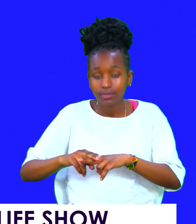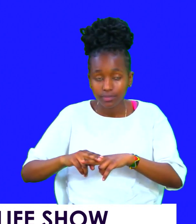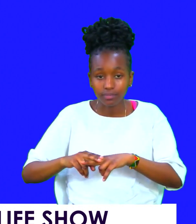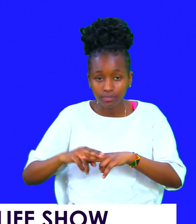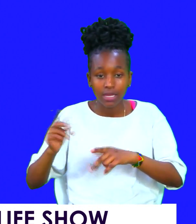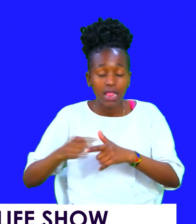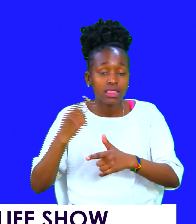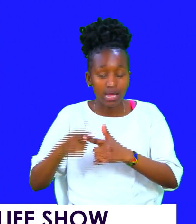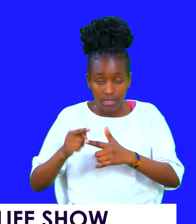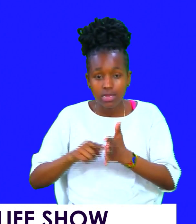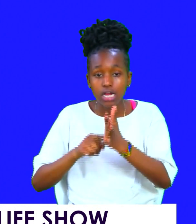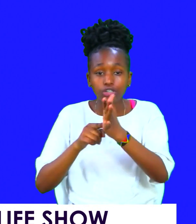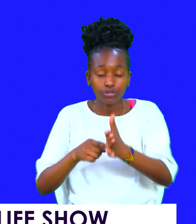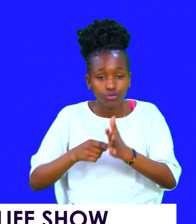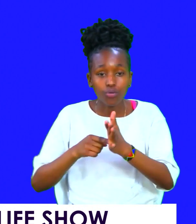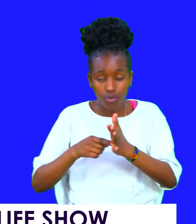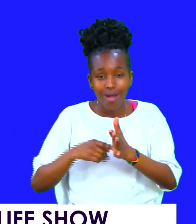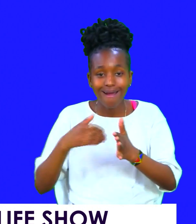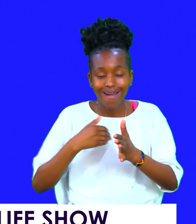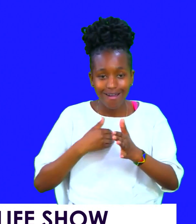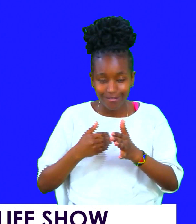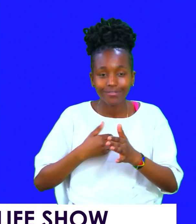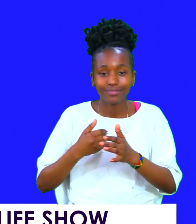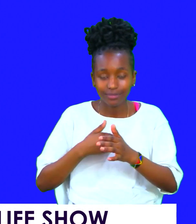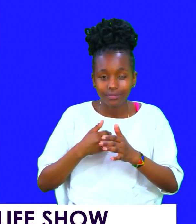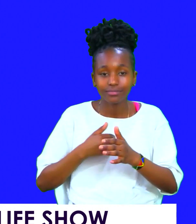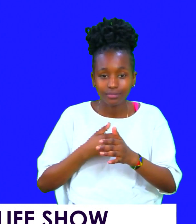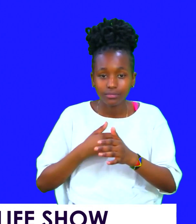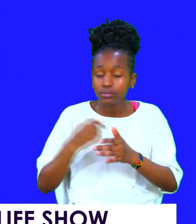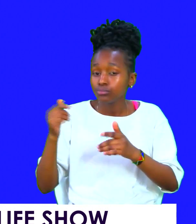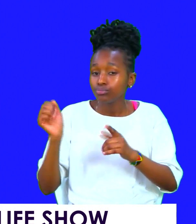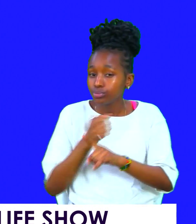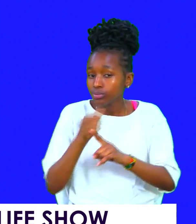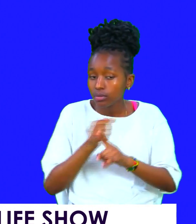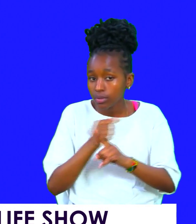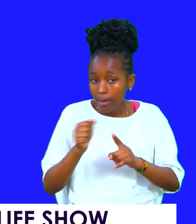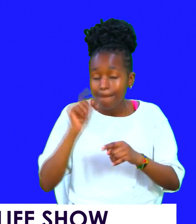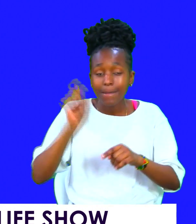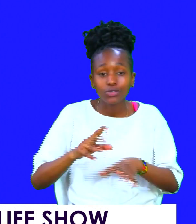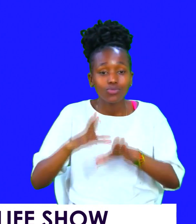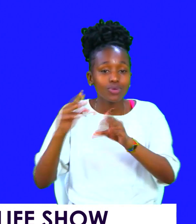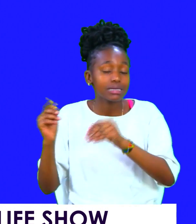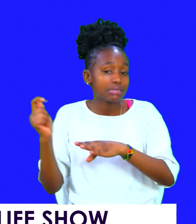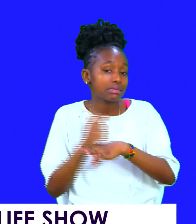is a winning battle. But you need to take yourself to training.